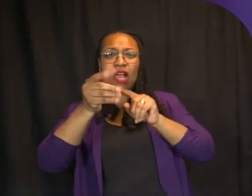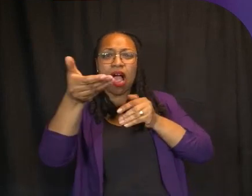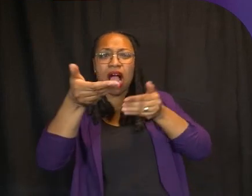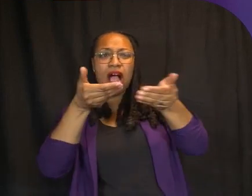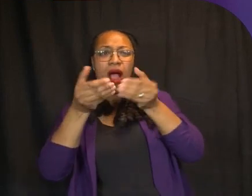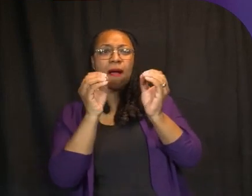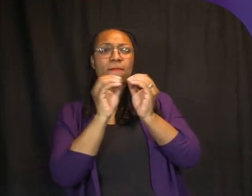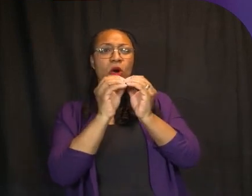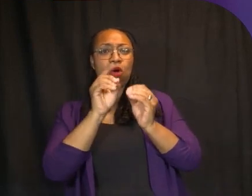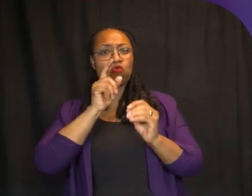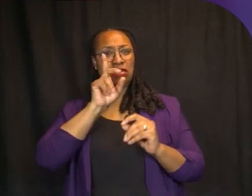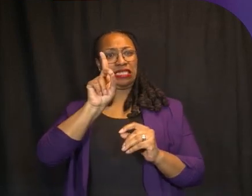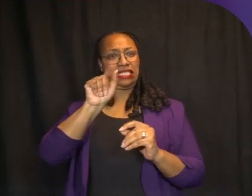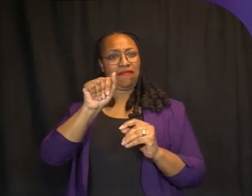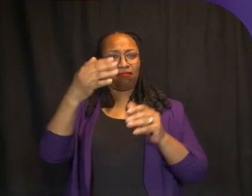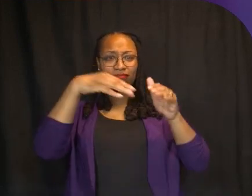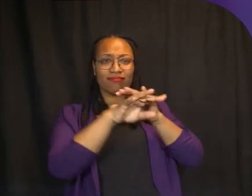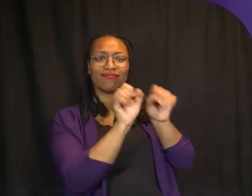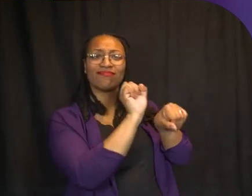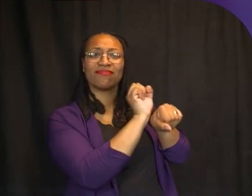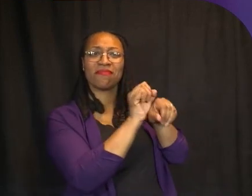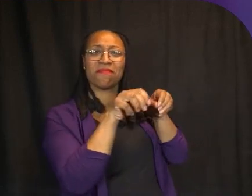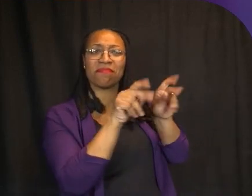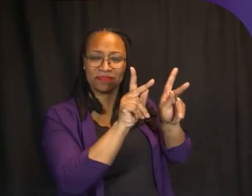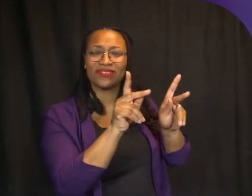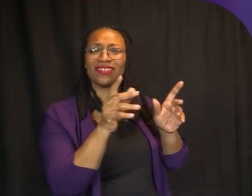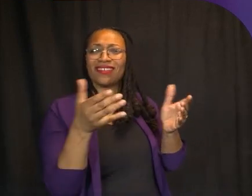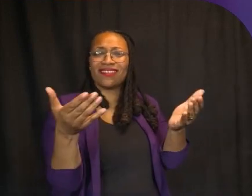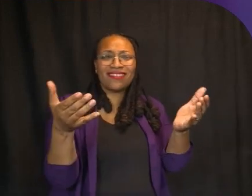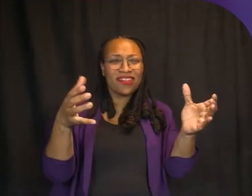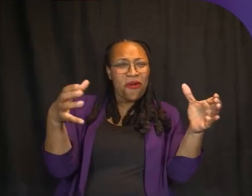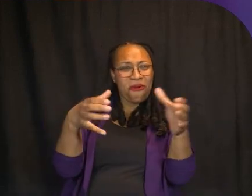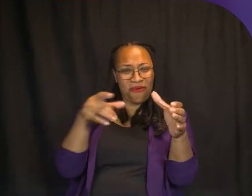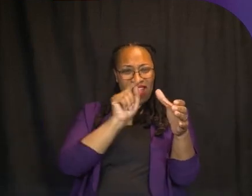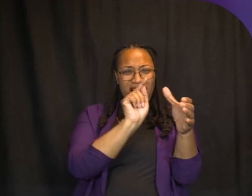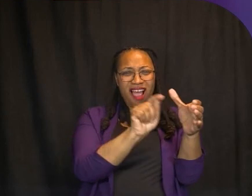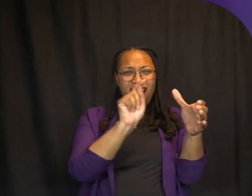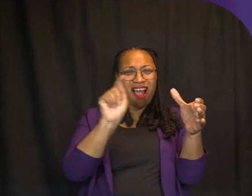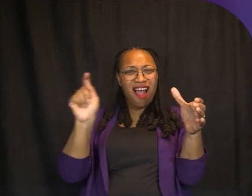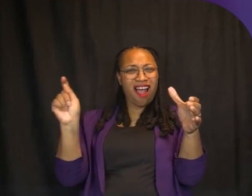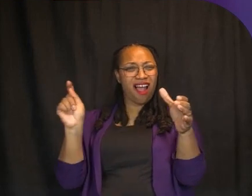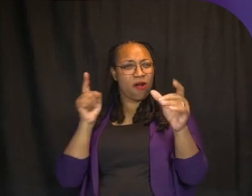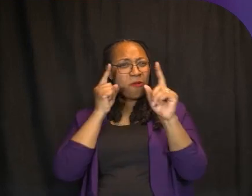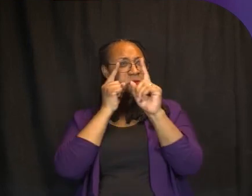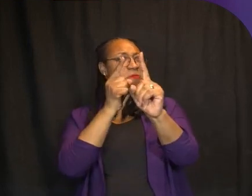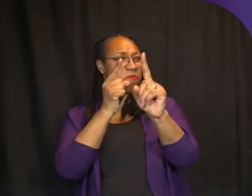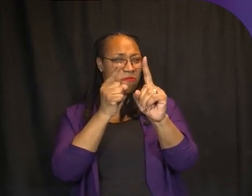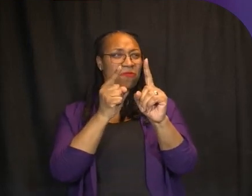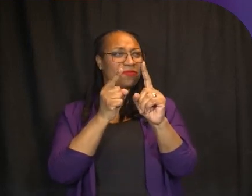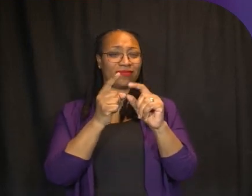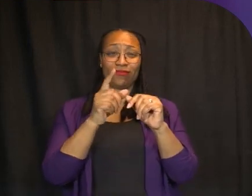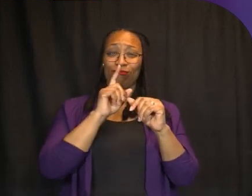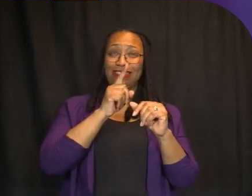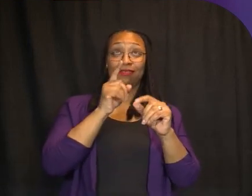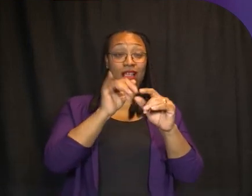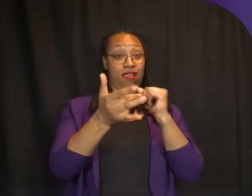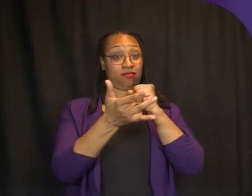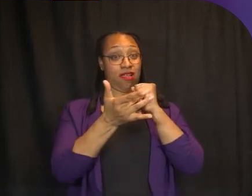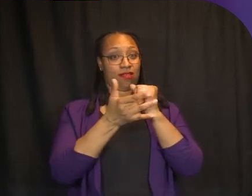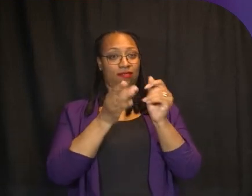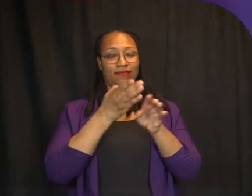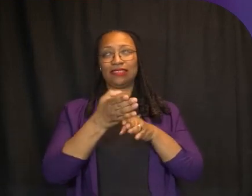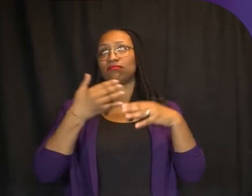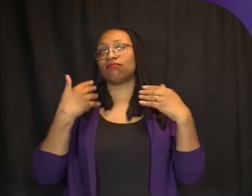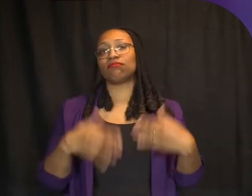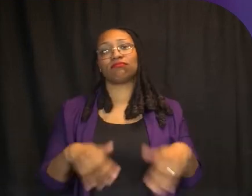more inclusive and center disability within technology. I speak on behalf of the entire board of directors when I say how proud I